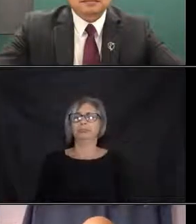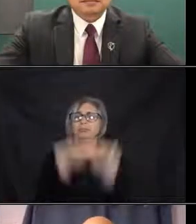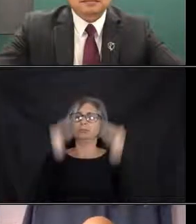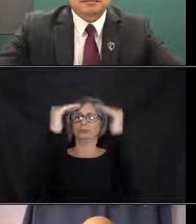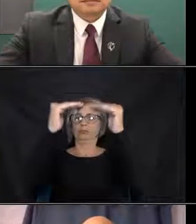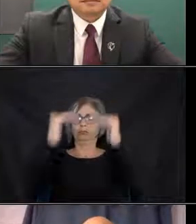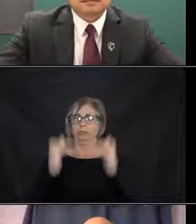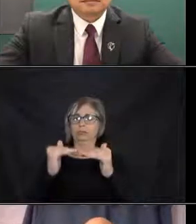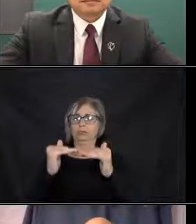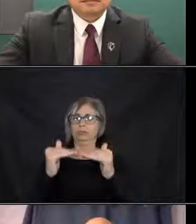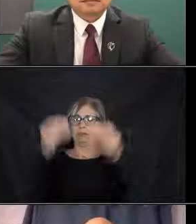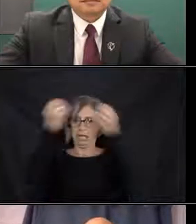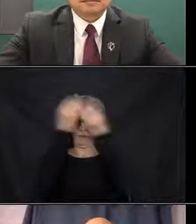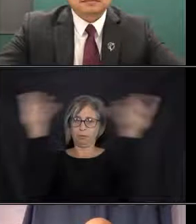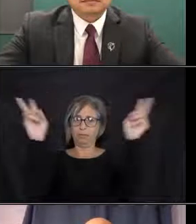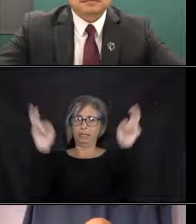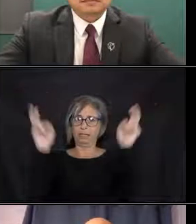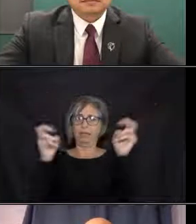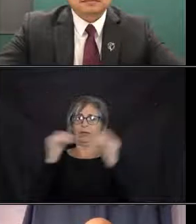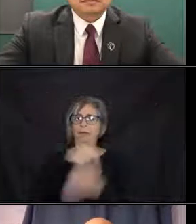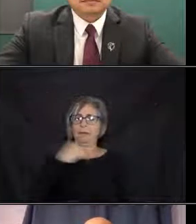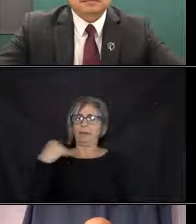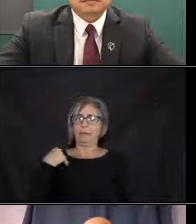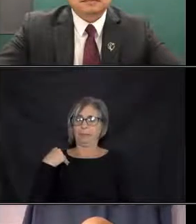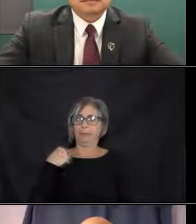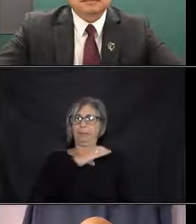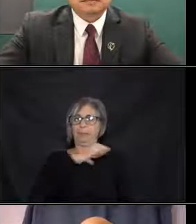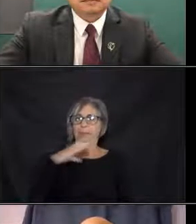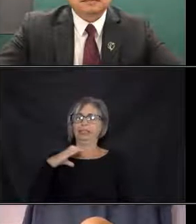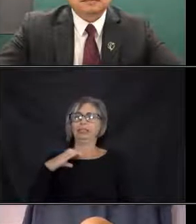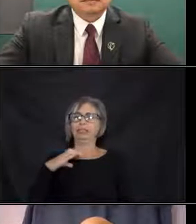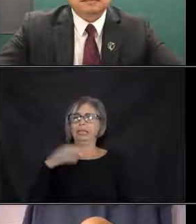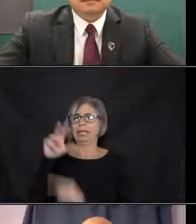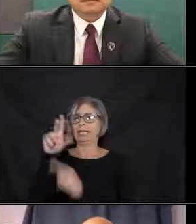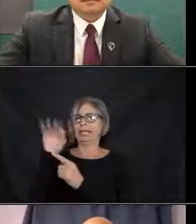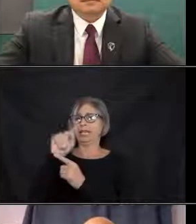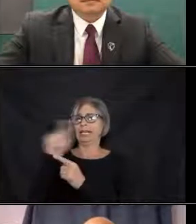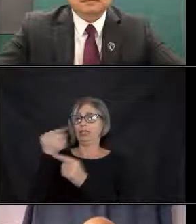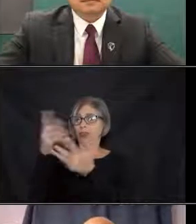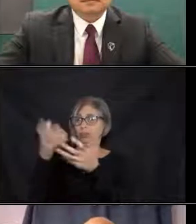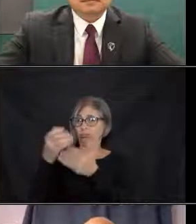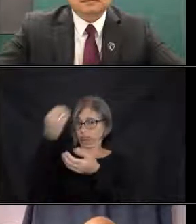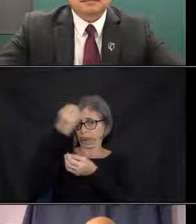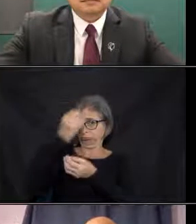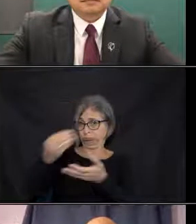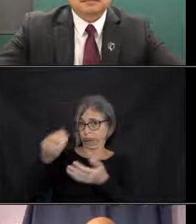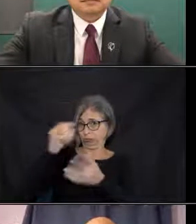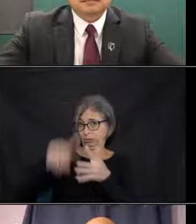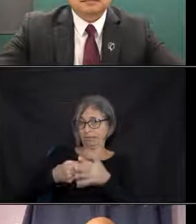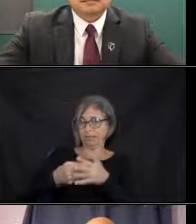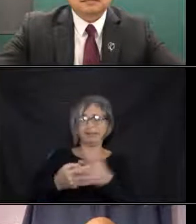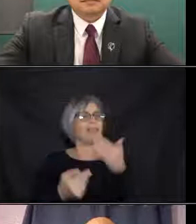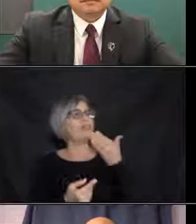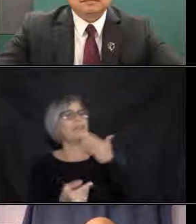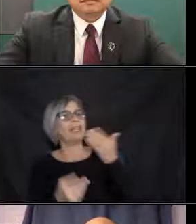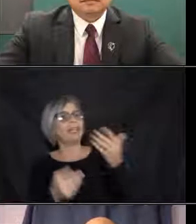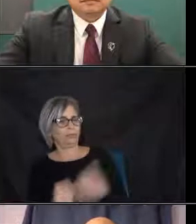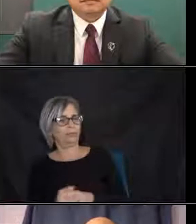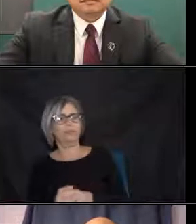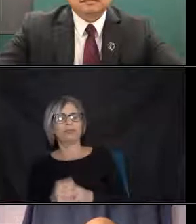with informational items by members of the City Commission, Commissioner Katz, would you like to begin? Thank you very much, Mayor. I had